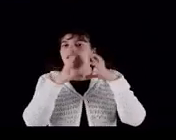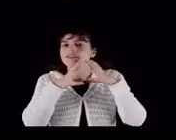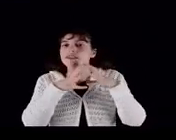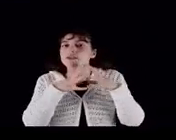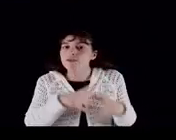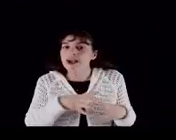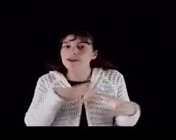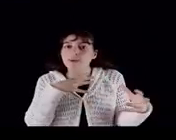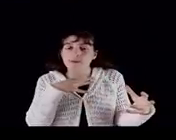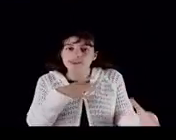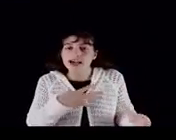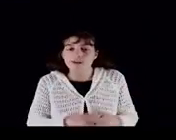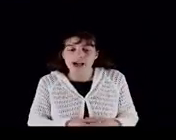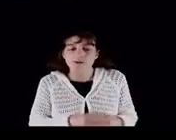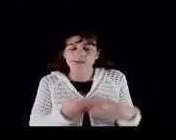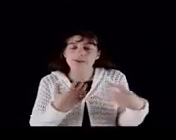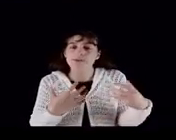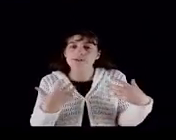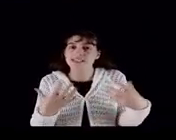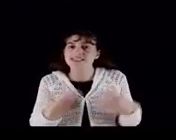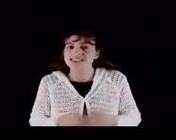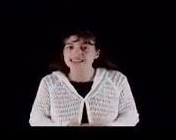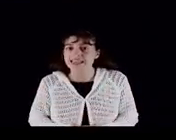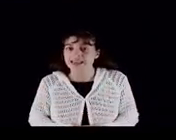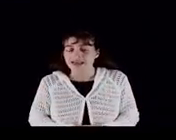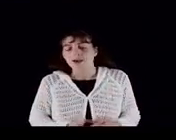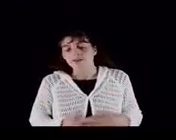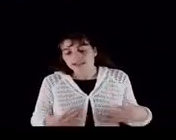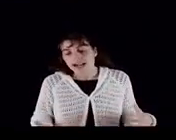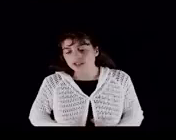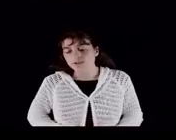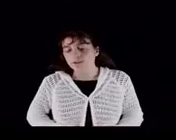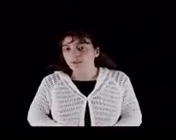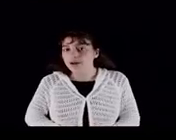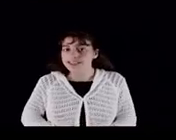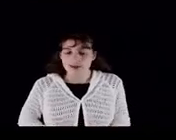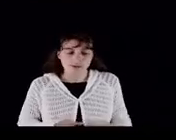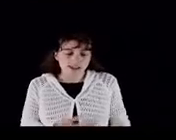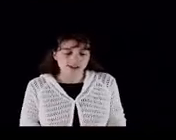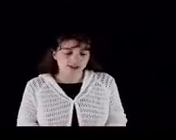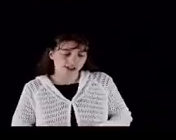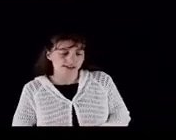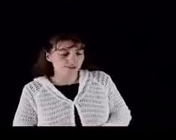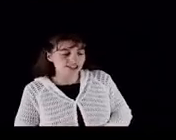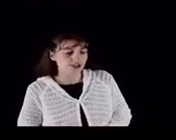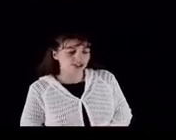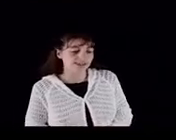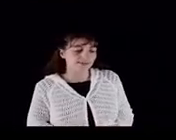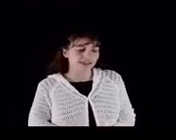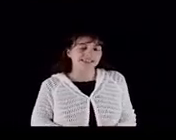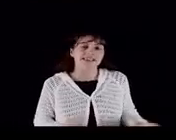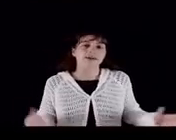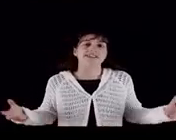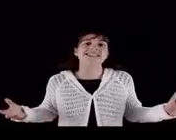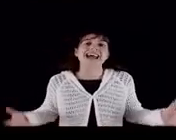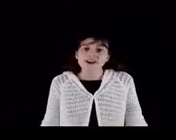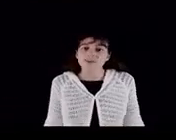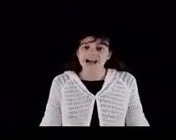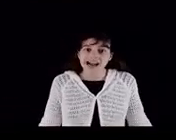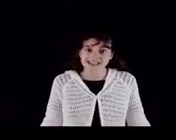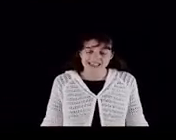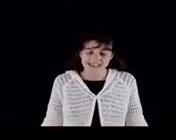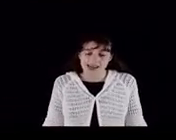of either red or yellow light would be able to be seen. There's actually reports as I was researching some of this that there was